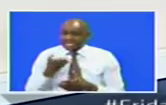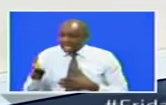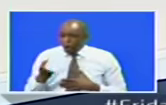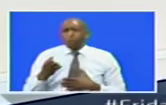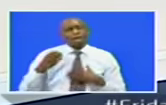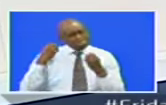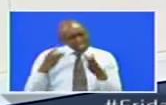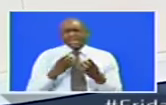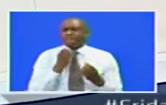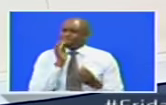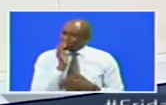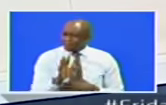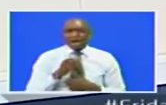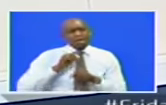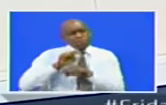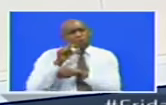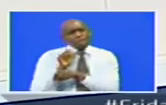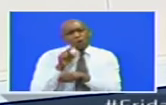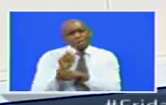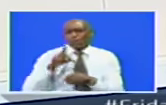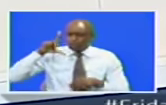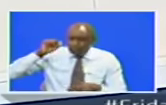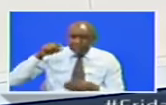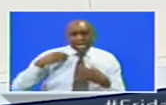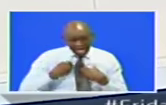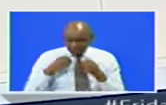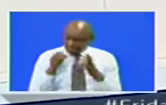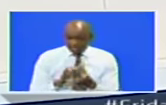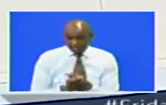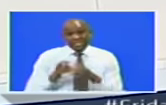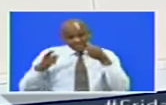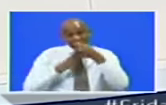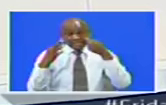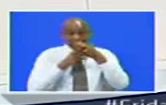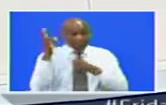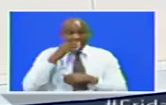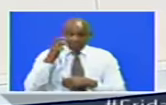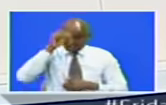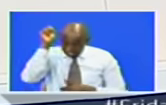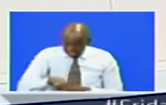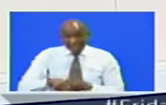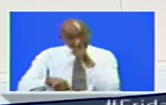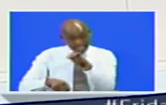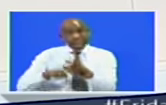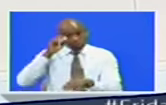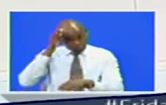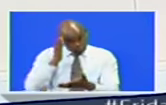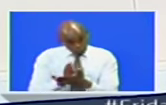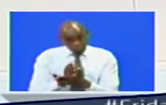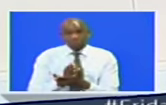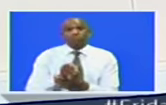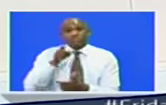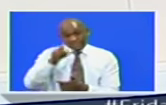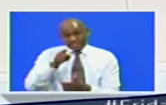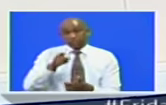overwhelming feedback in terms of messages and tweets, and 68% of you say yes, that it will indeed ensure that